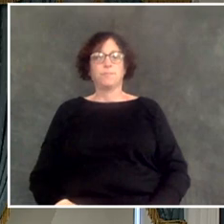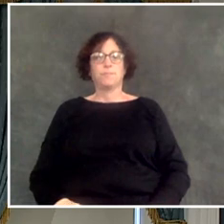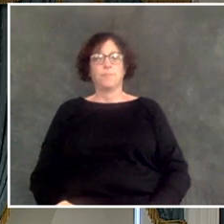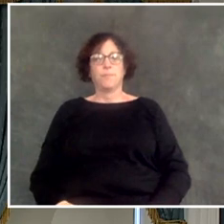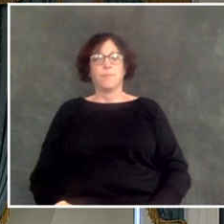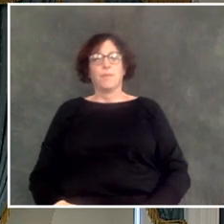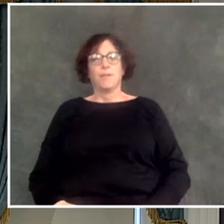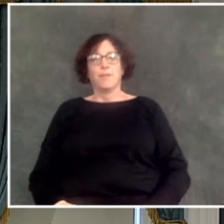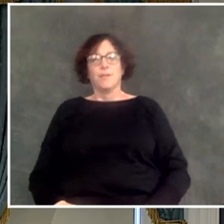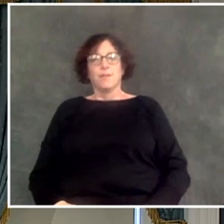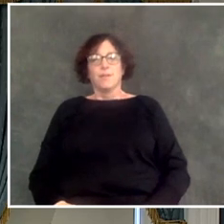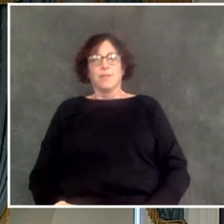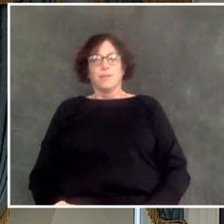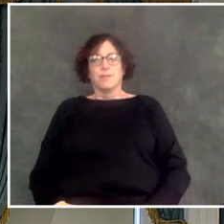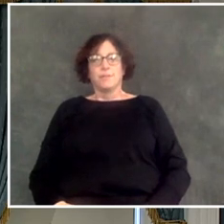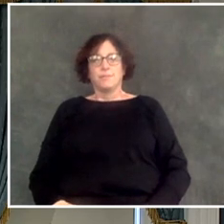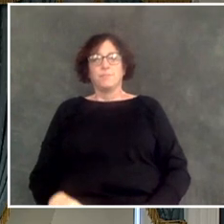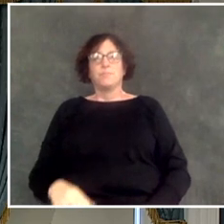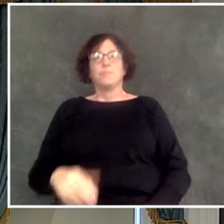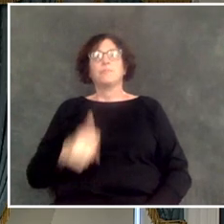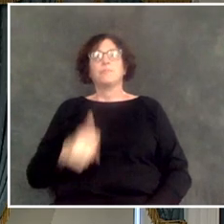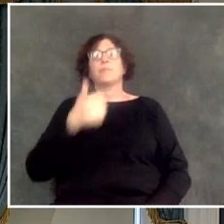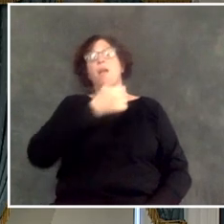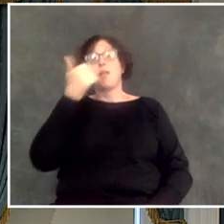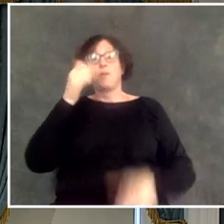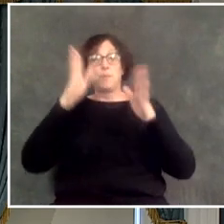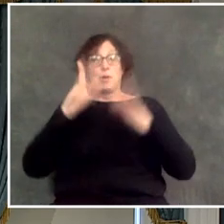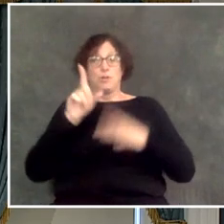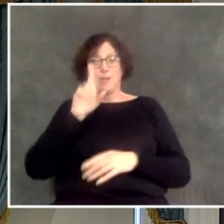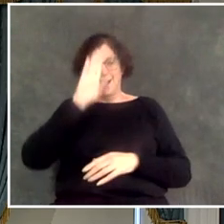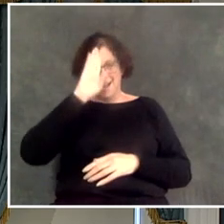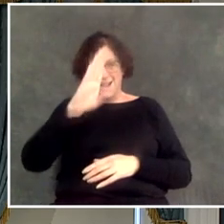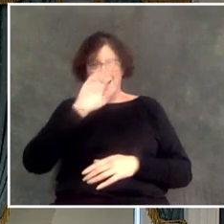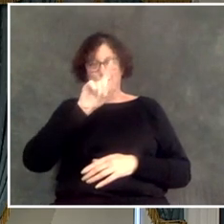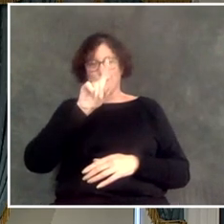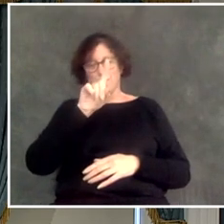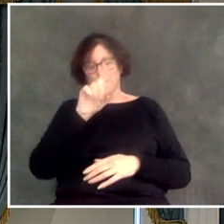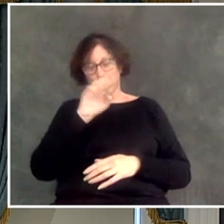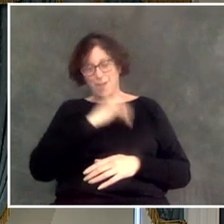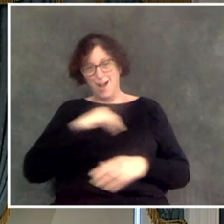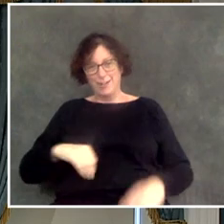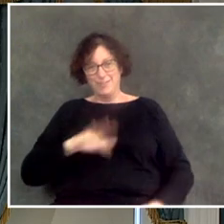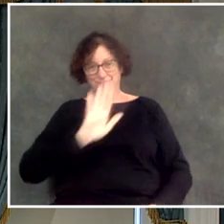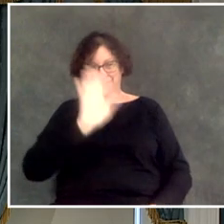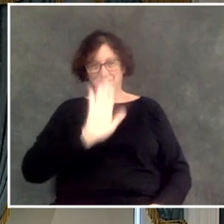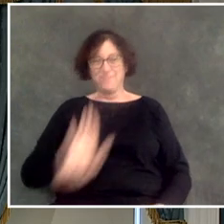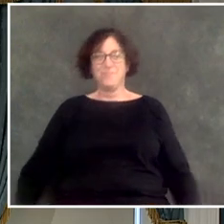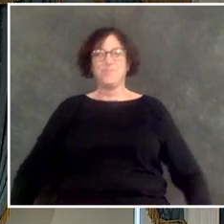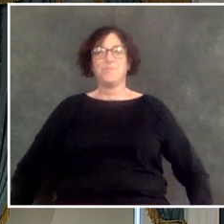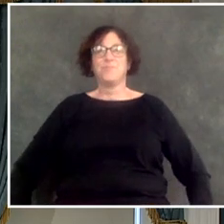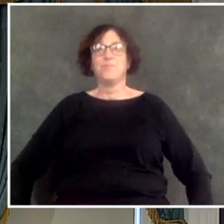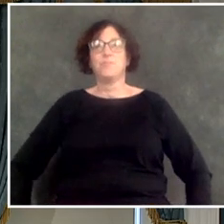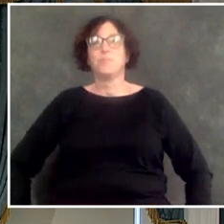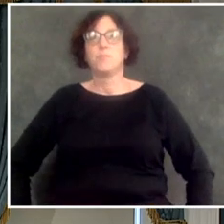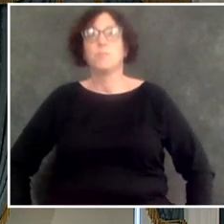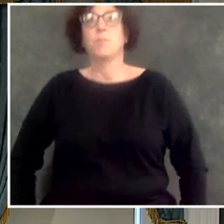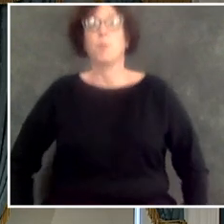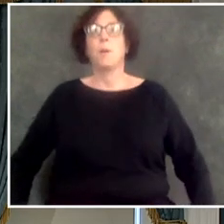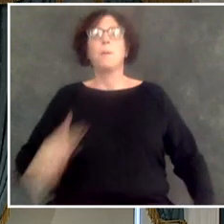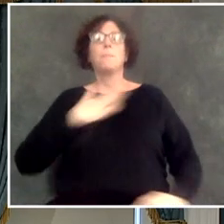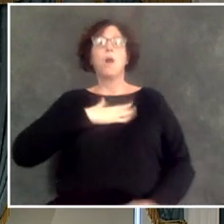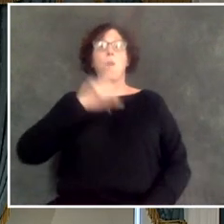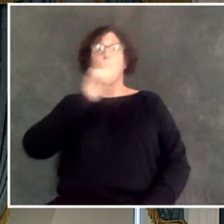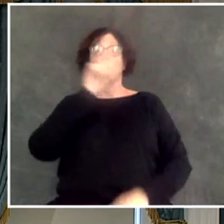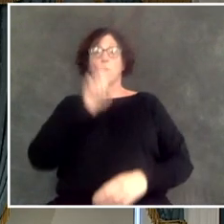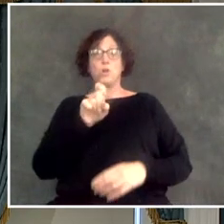Hi, Mr. Mayor. I just wanted to ask about the 45,000 medical staffers we're trying to recruit to come help us